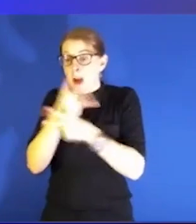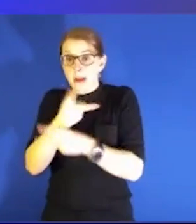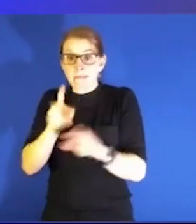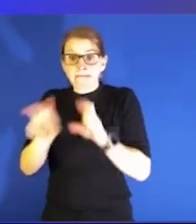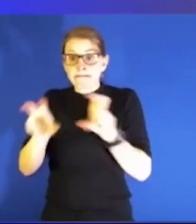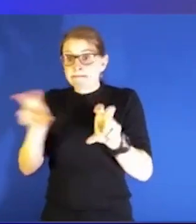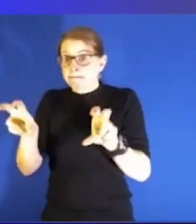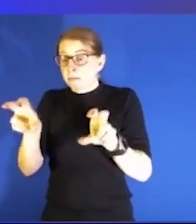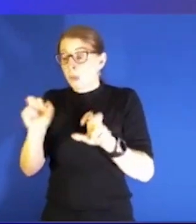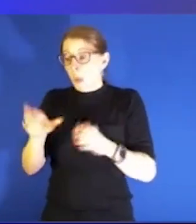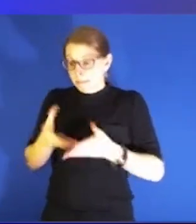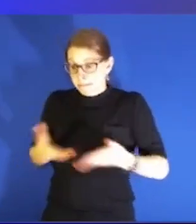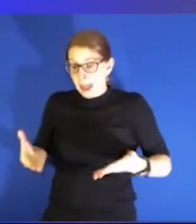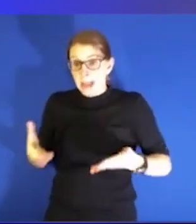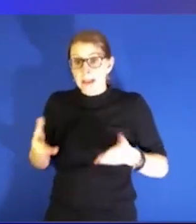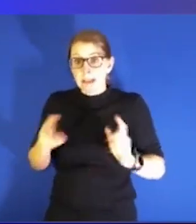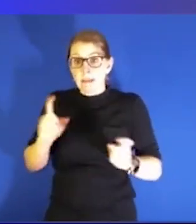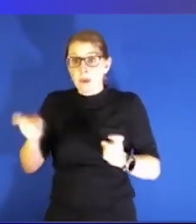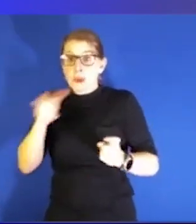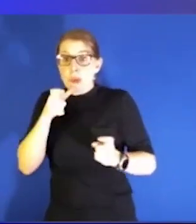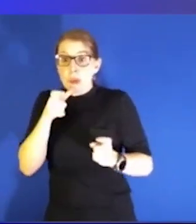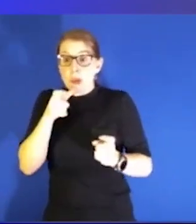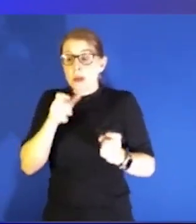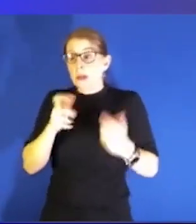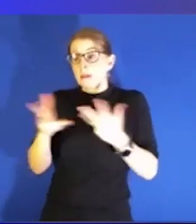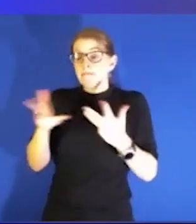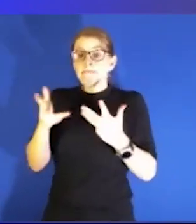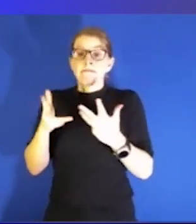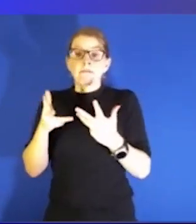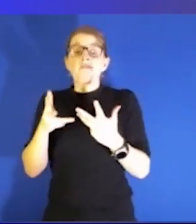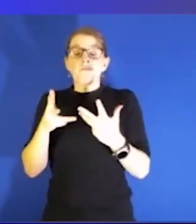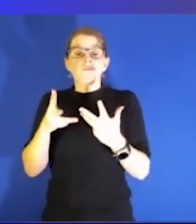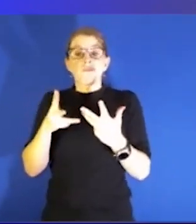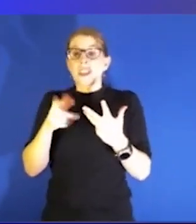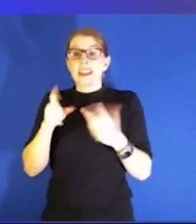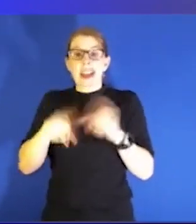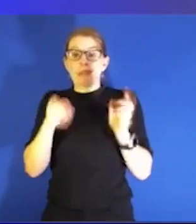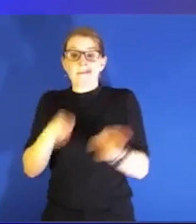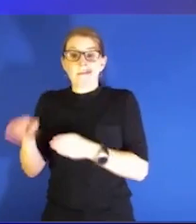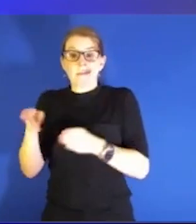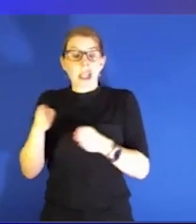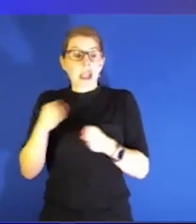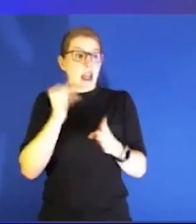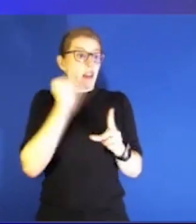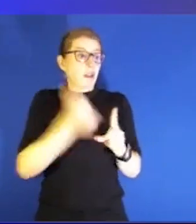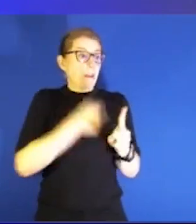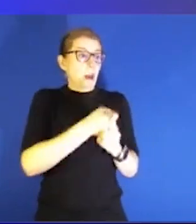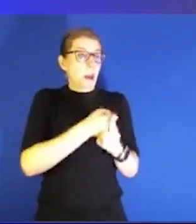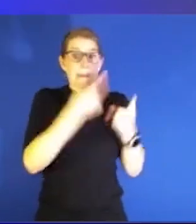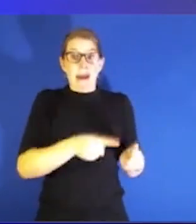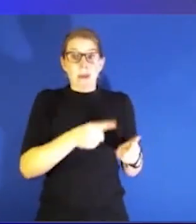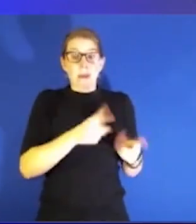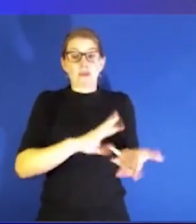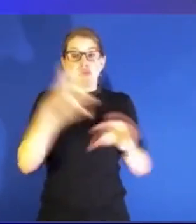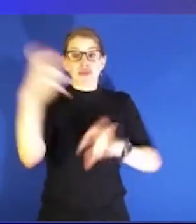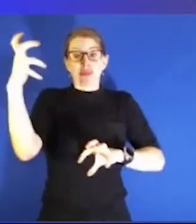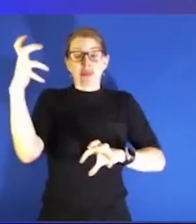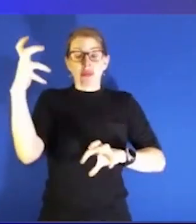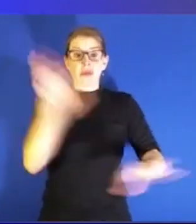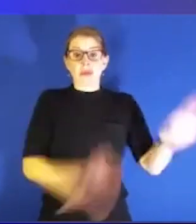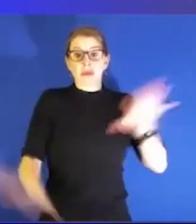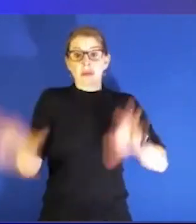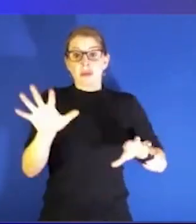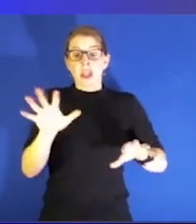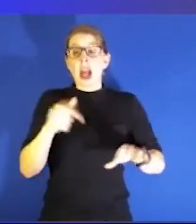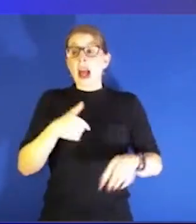in order. So that just creates a whole lot of chaos kind of when it happens suddenly. Sometimes people say, you know, I'd rather that.